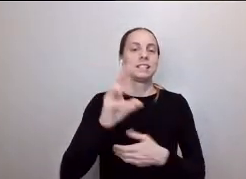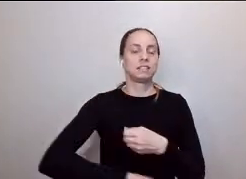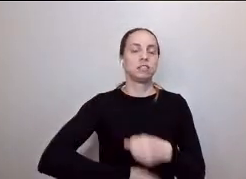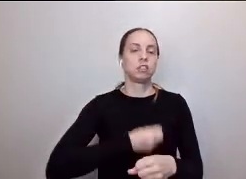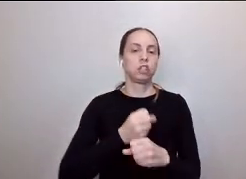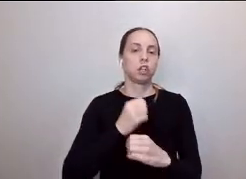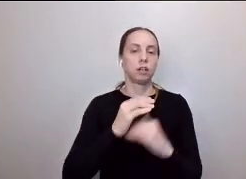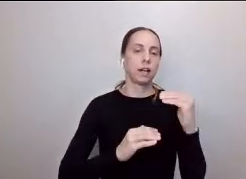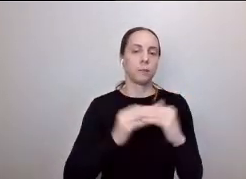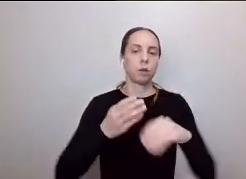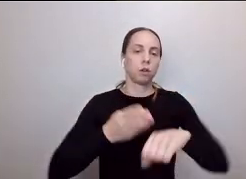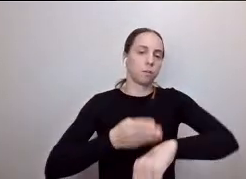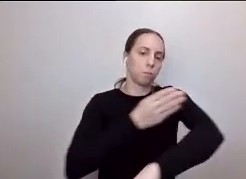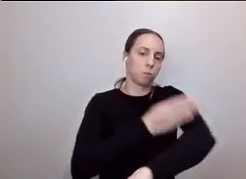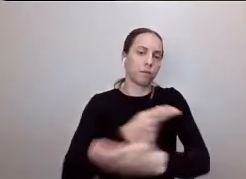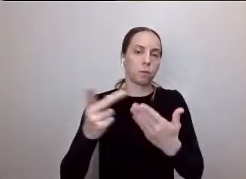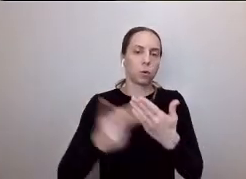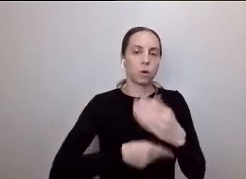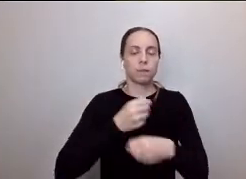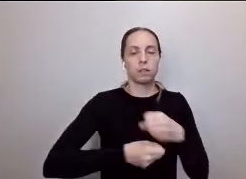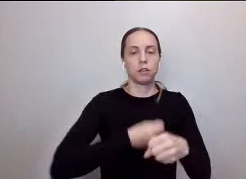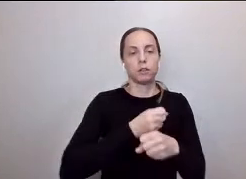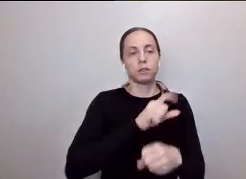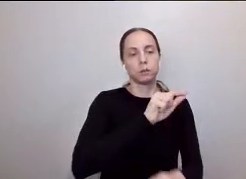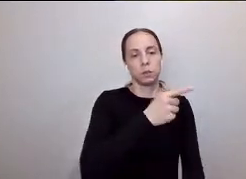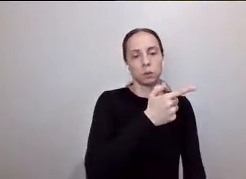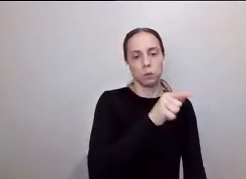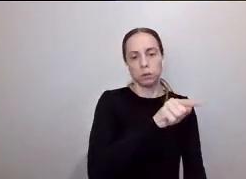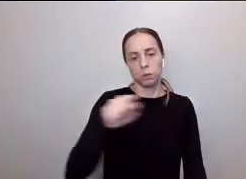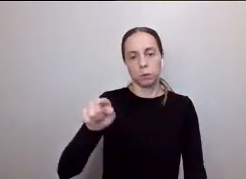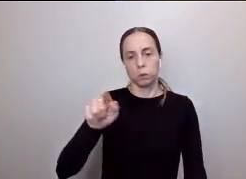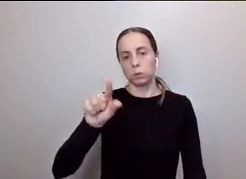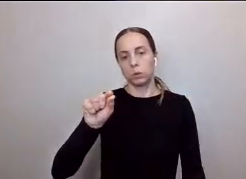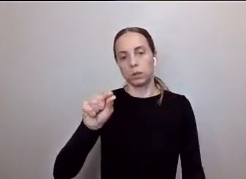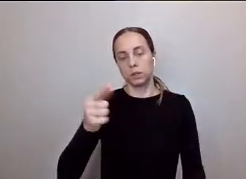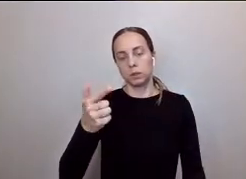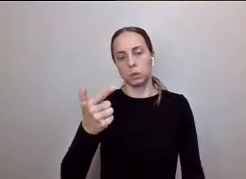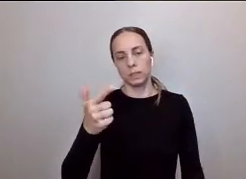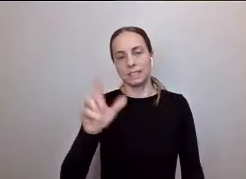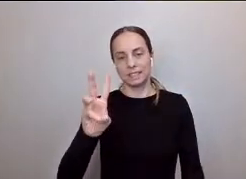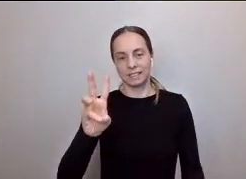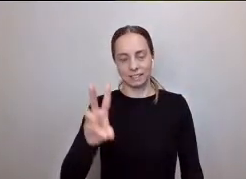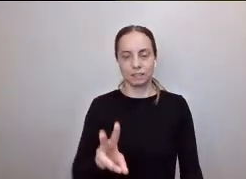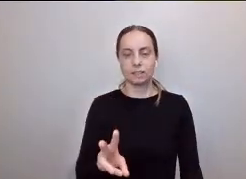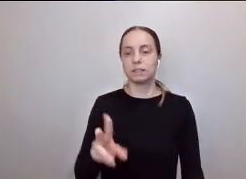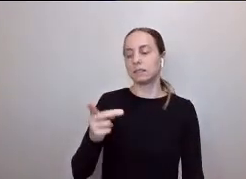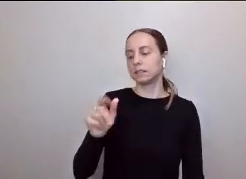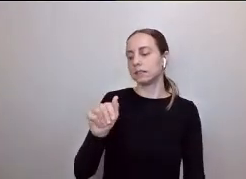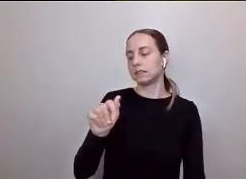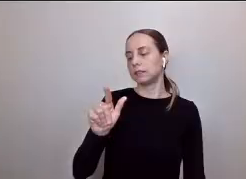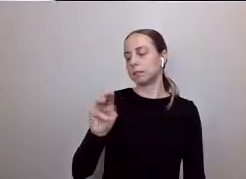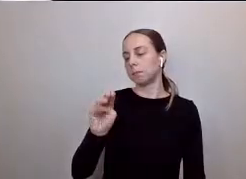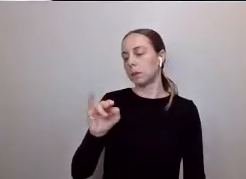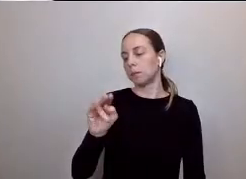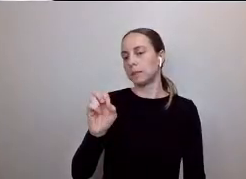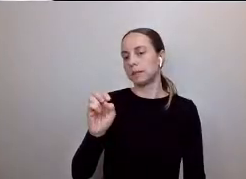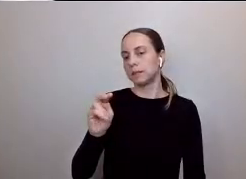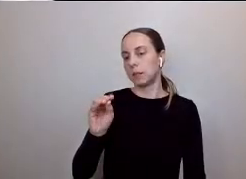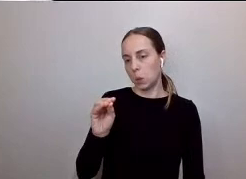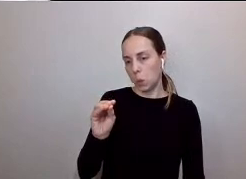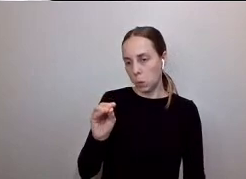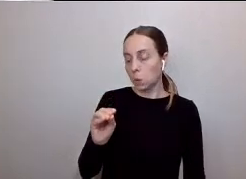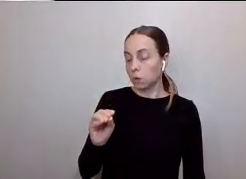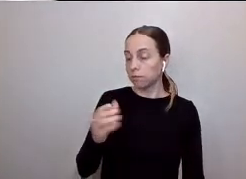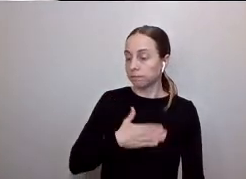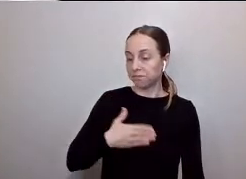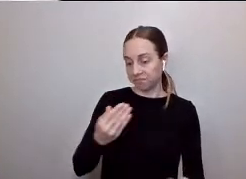2026. Councilmember Palmisano, will you present this report? Madam President, I move adoption of a resolution adopting the city's